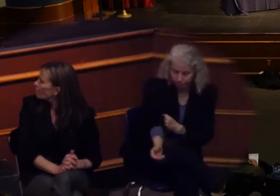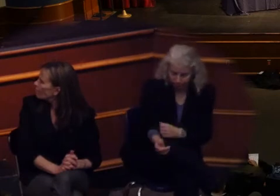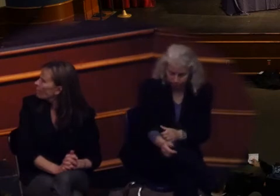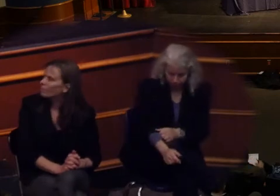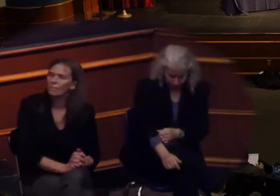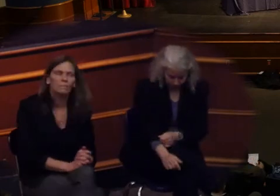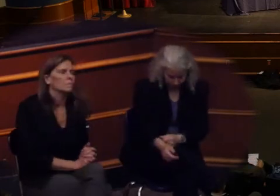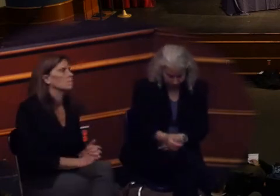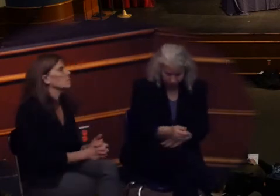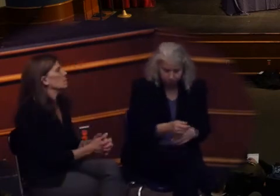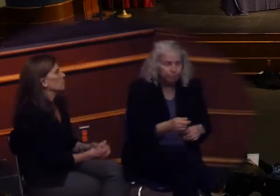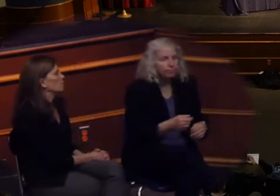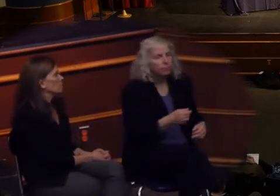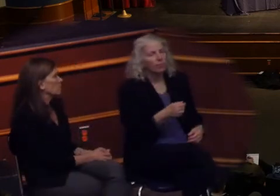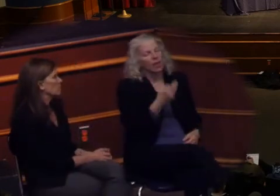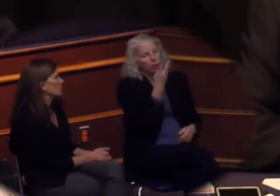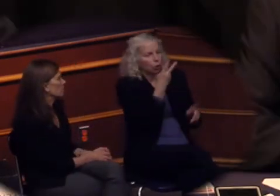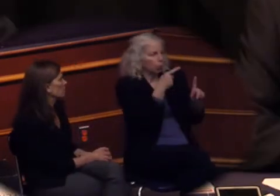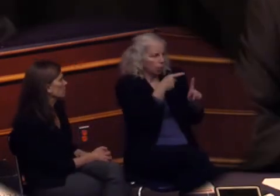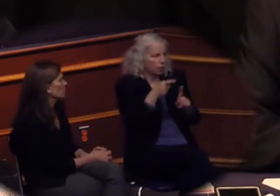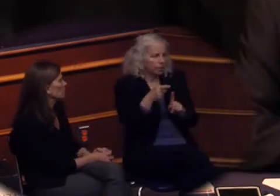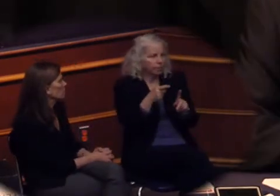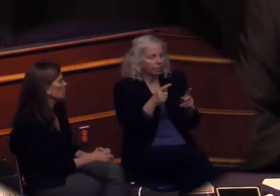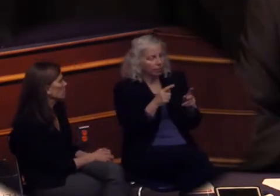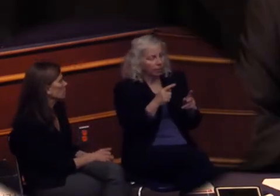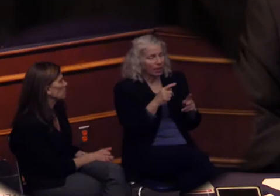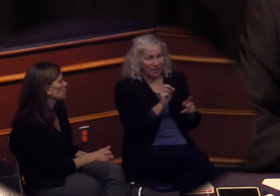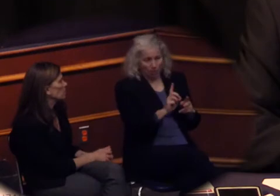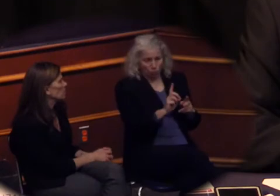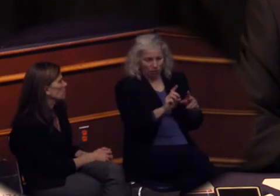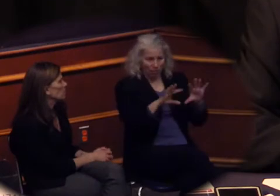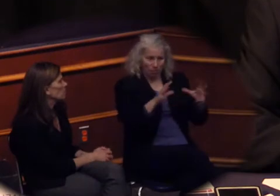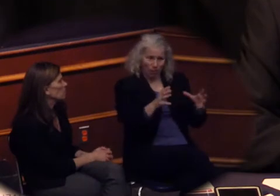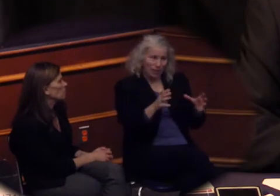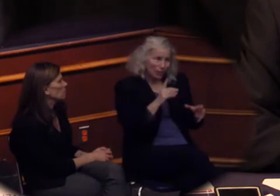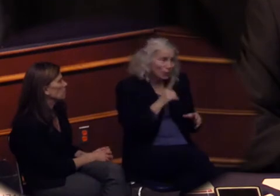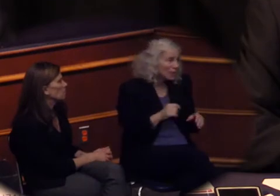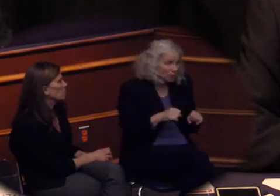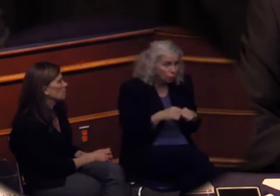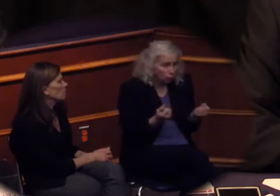Two things. First of all, in many ways, the Democratic Party is broken.